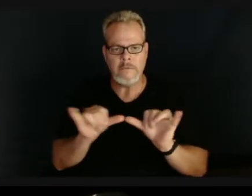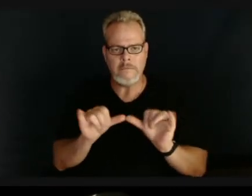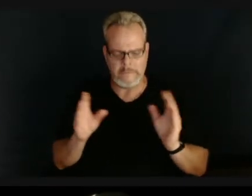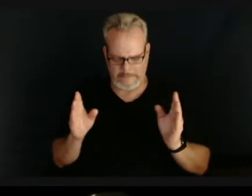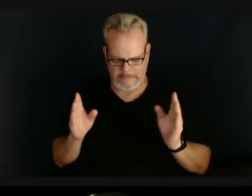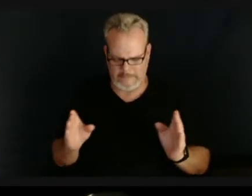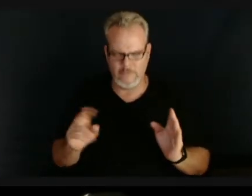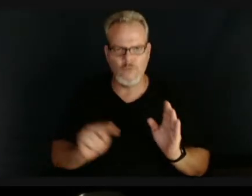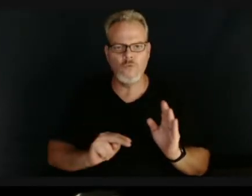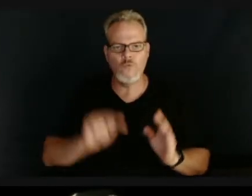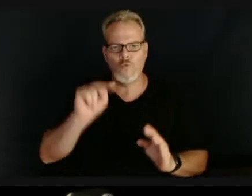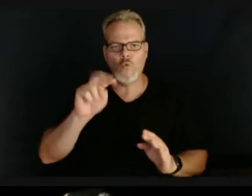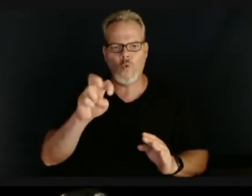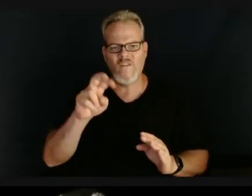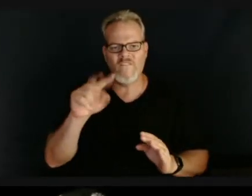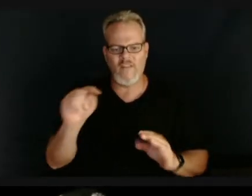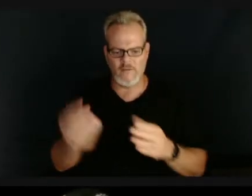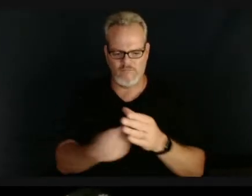the flat part?